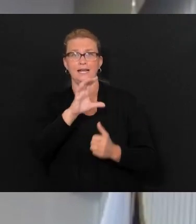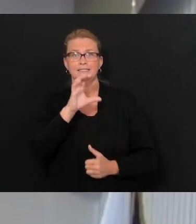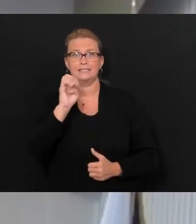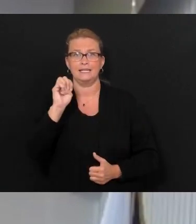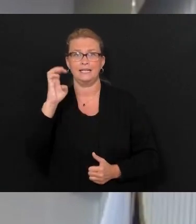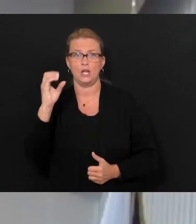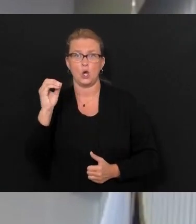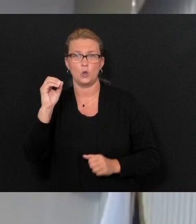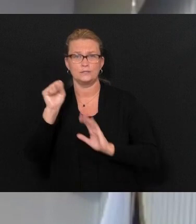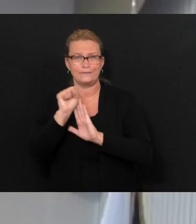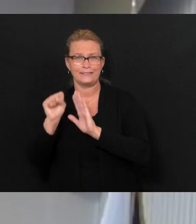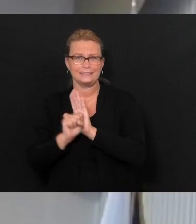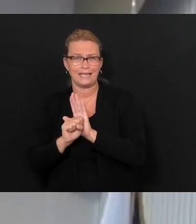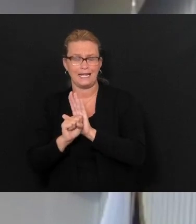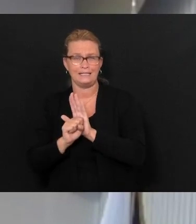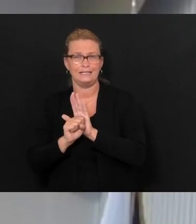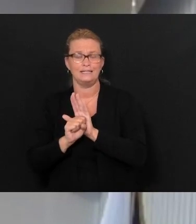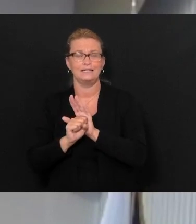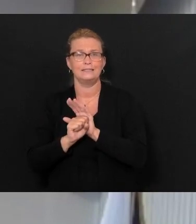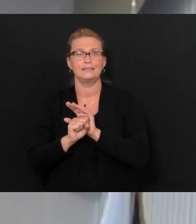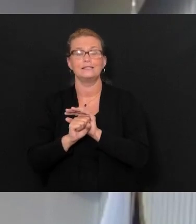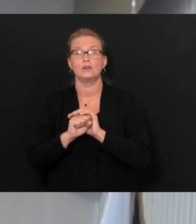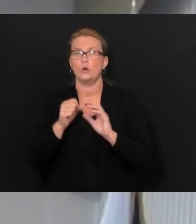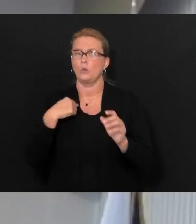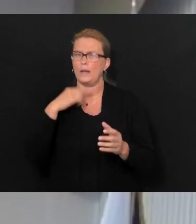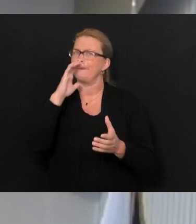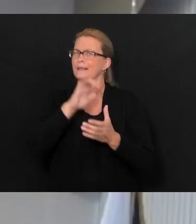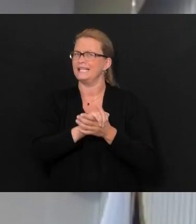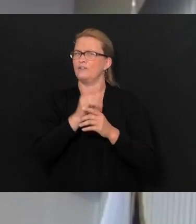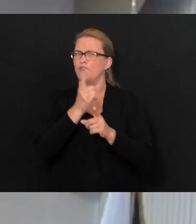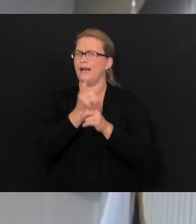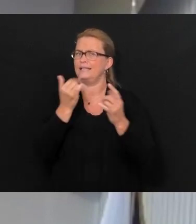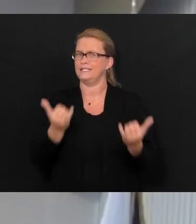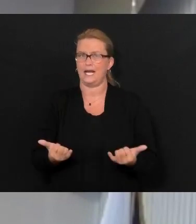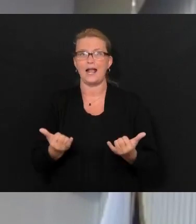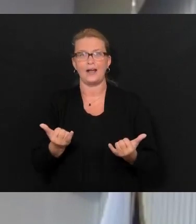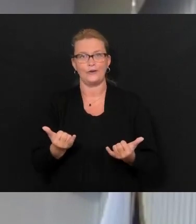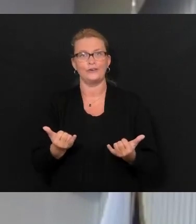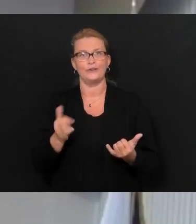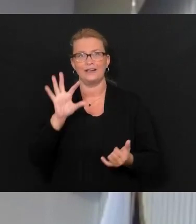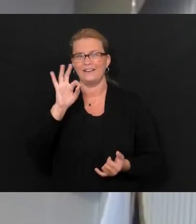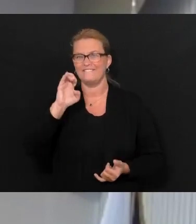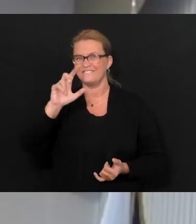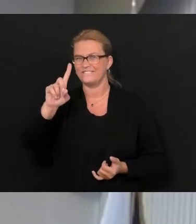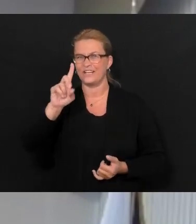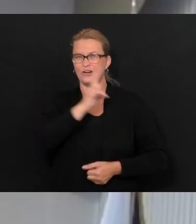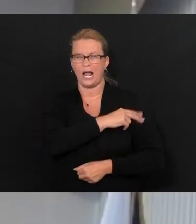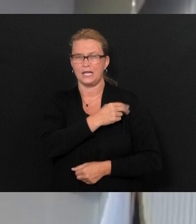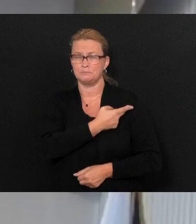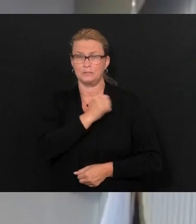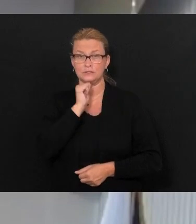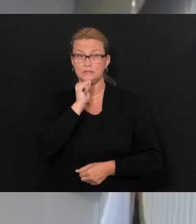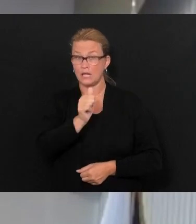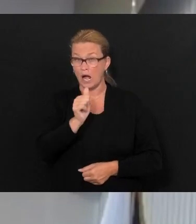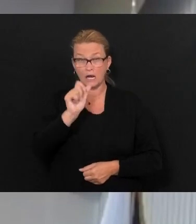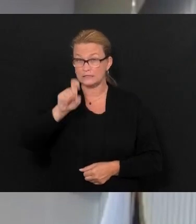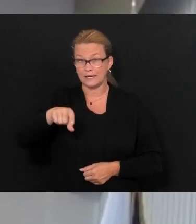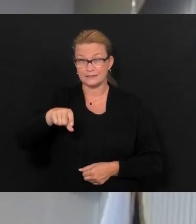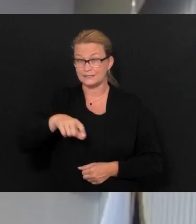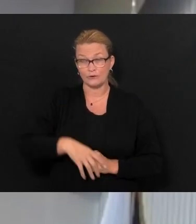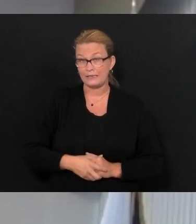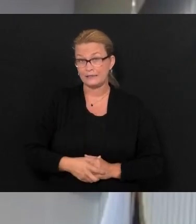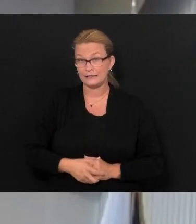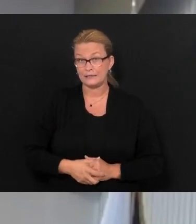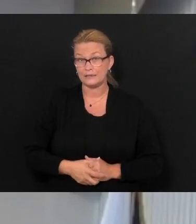of the state. We really believe at this point a field hospital is not necessary. There have been